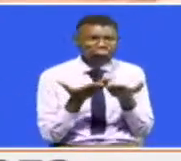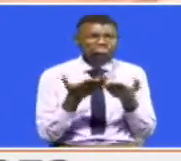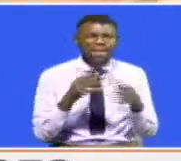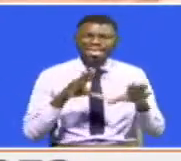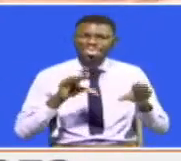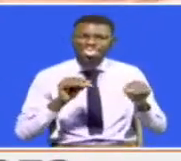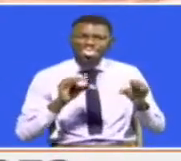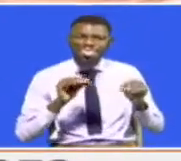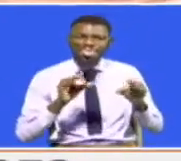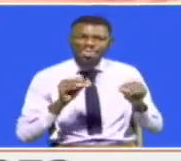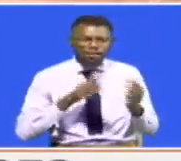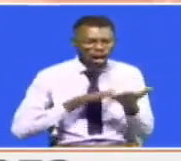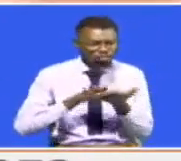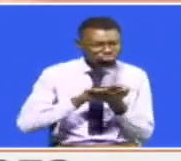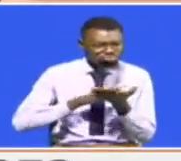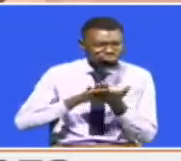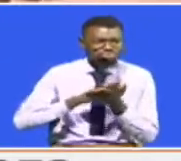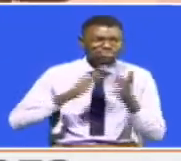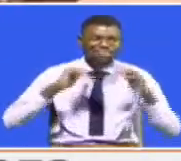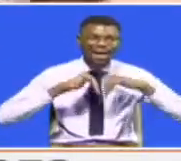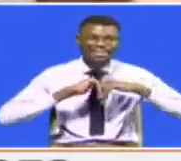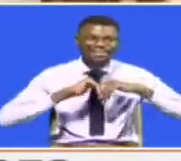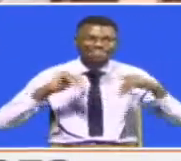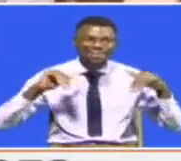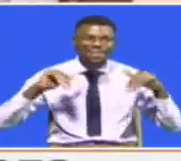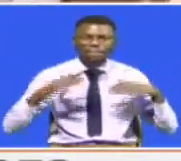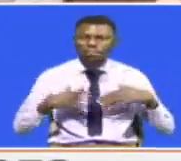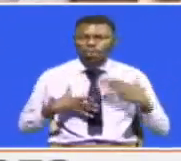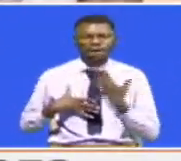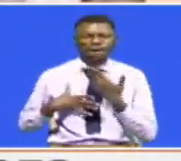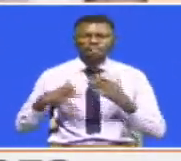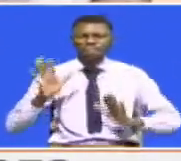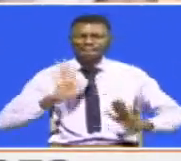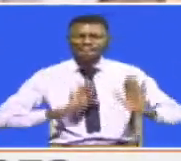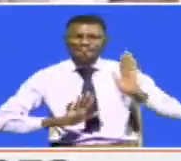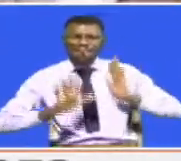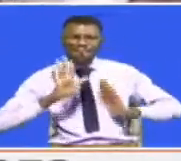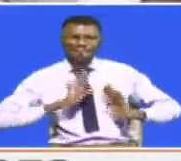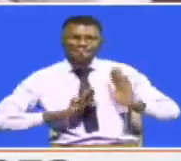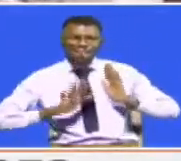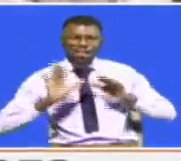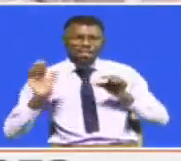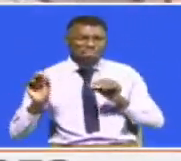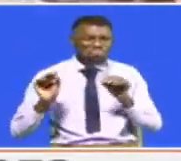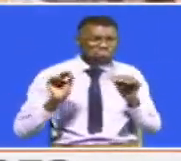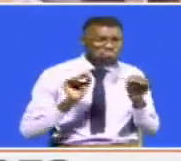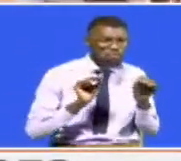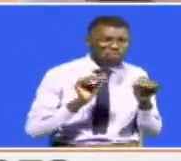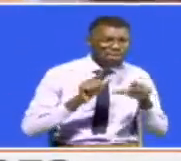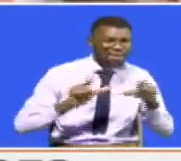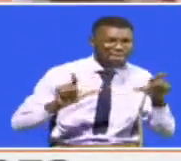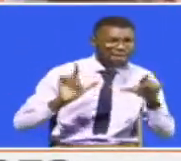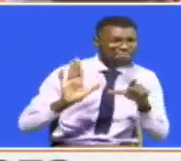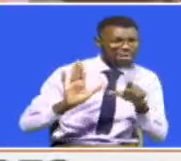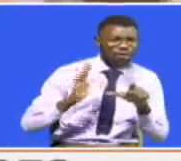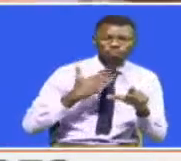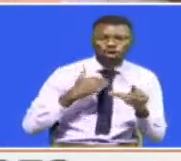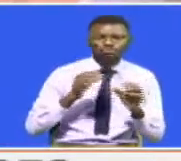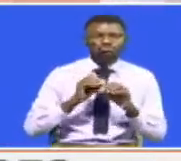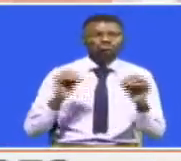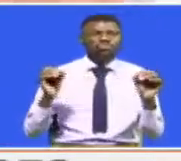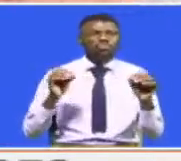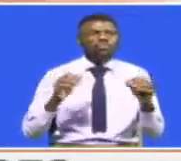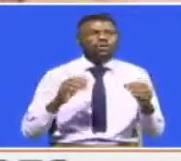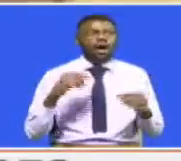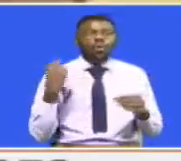in Isulu, Ikolomani remain apprehensive of the idea of vacating their ancestral land to pave way for the setting up of a